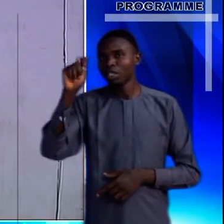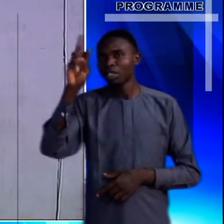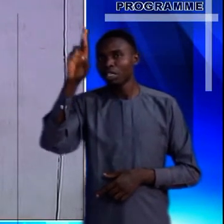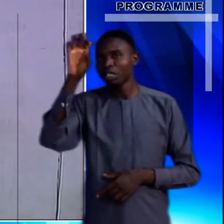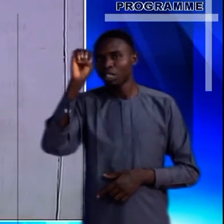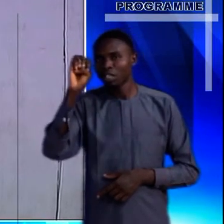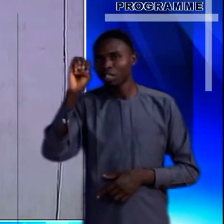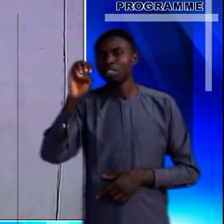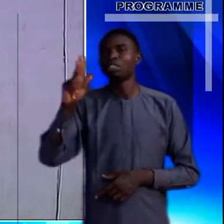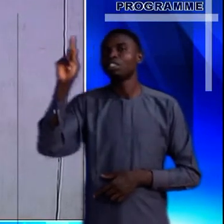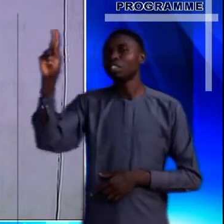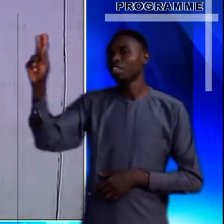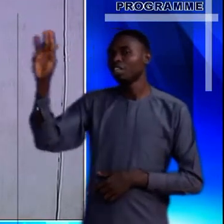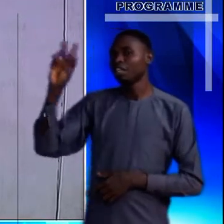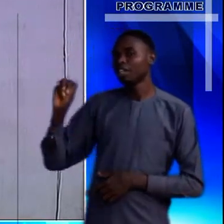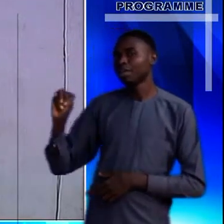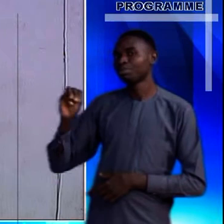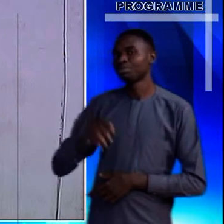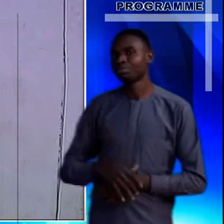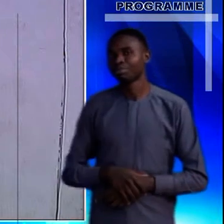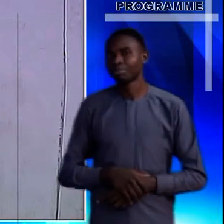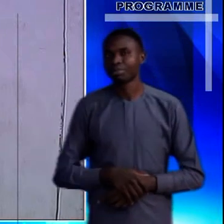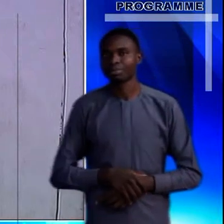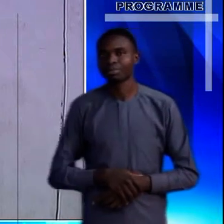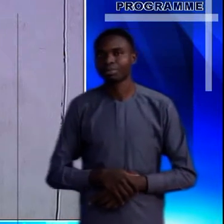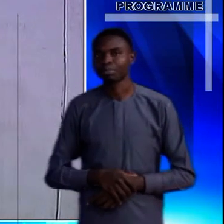kilometer, which has a symbol of km.